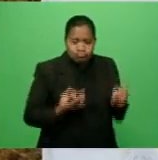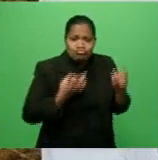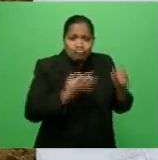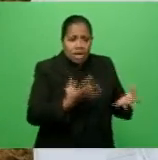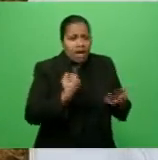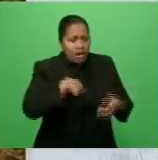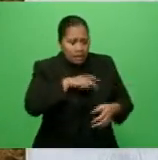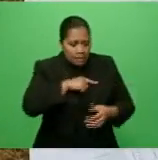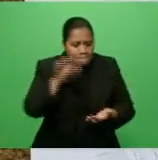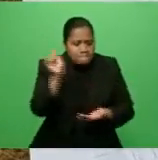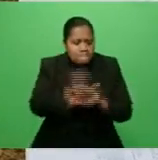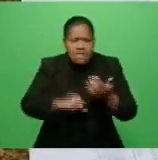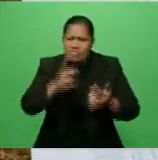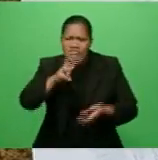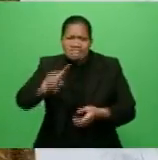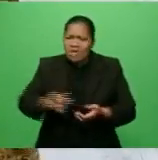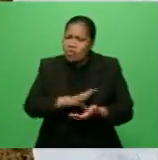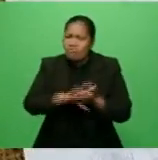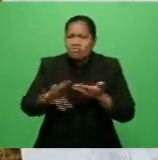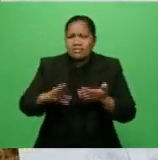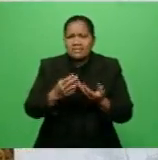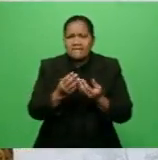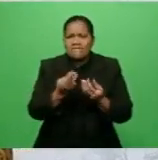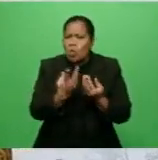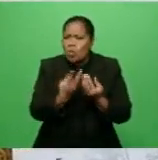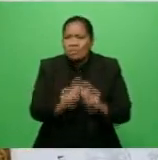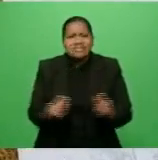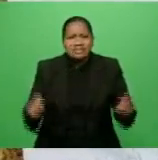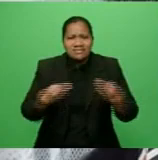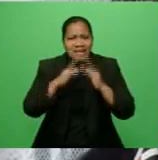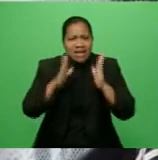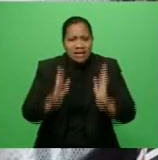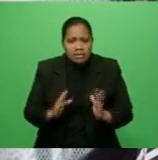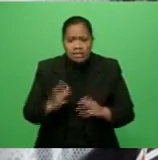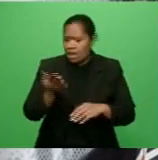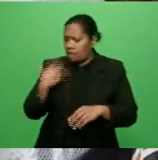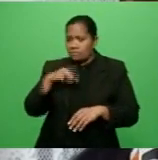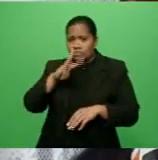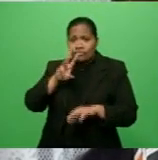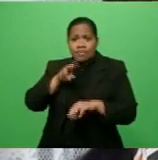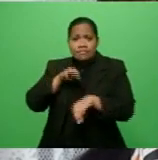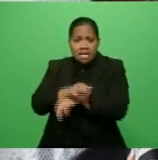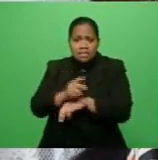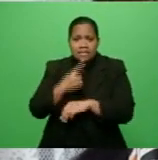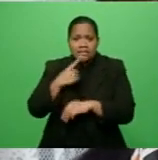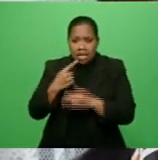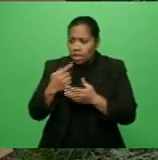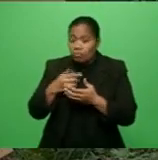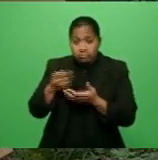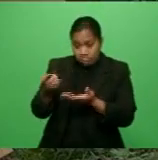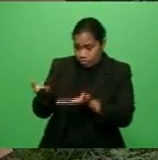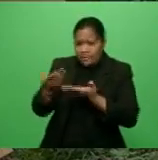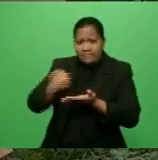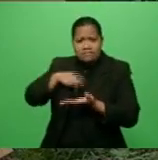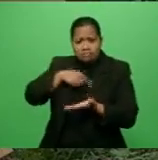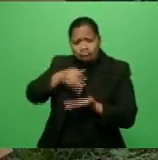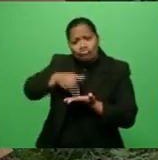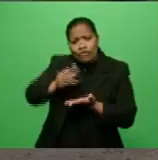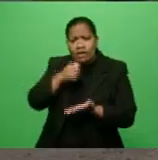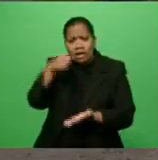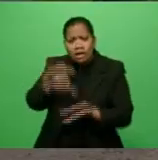almost $3,000 worth of house materials. This was the last 3 months and they gave us this approval letter. Another resident